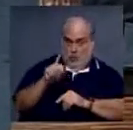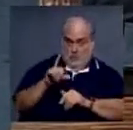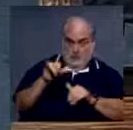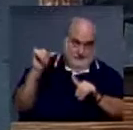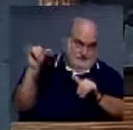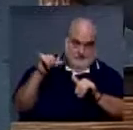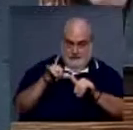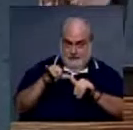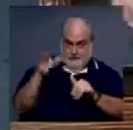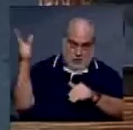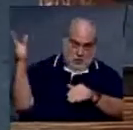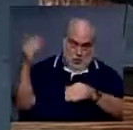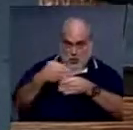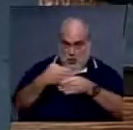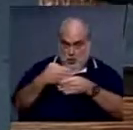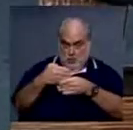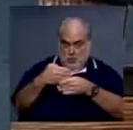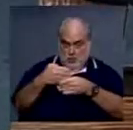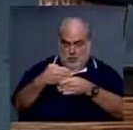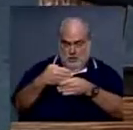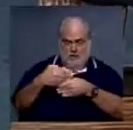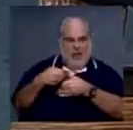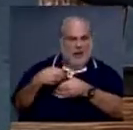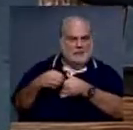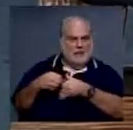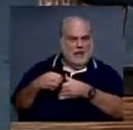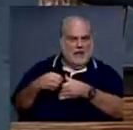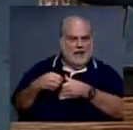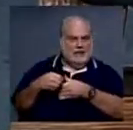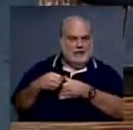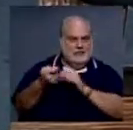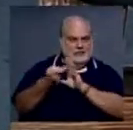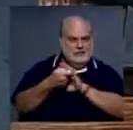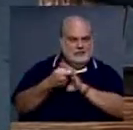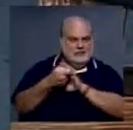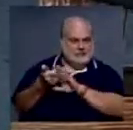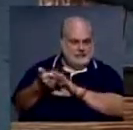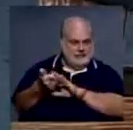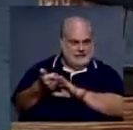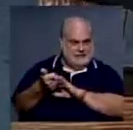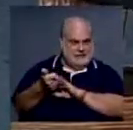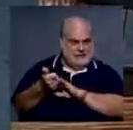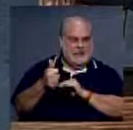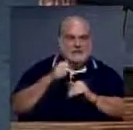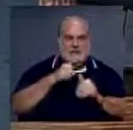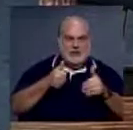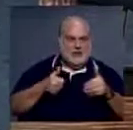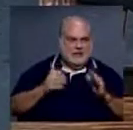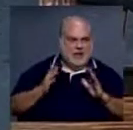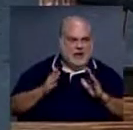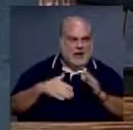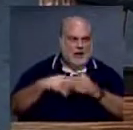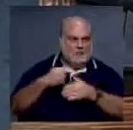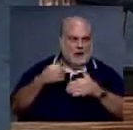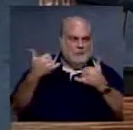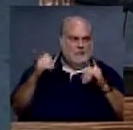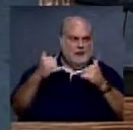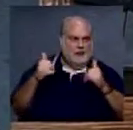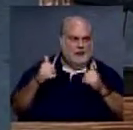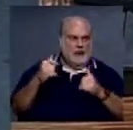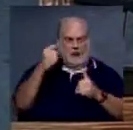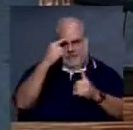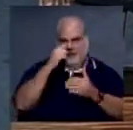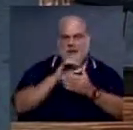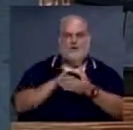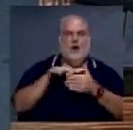and the outside area was to be scratched and not have an outdoor play area, I think that we